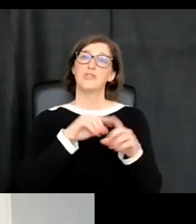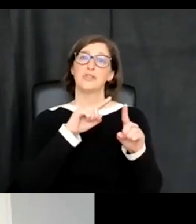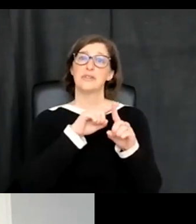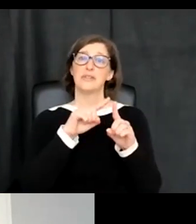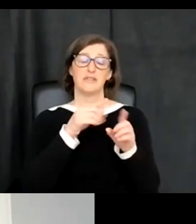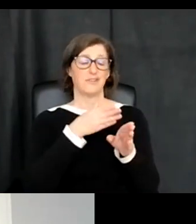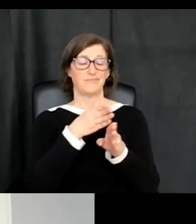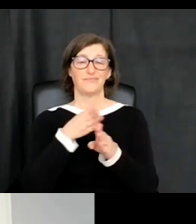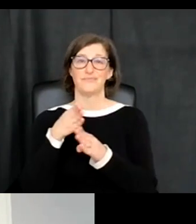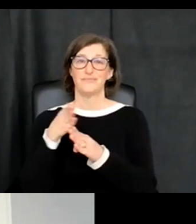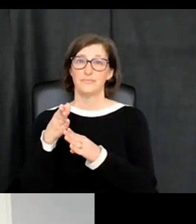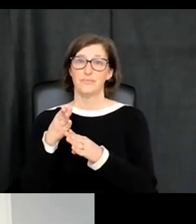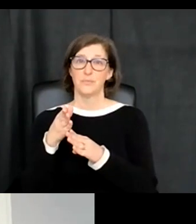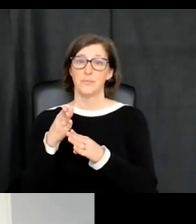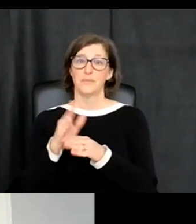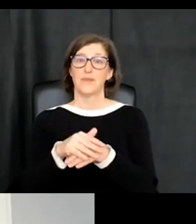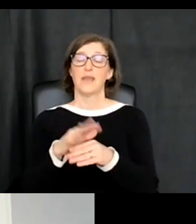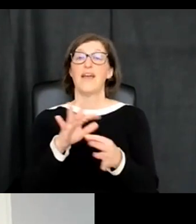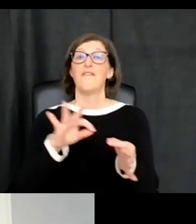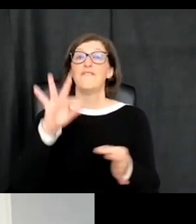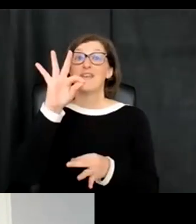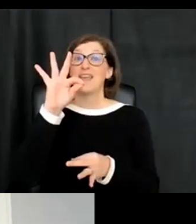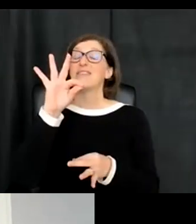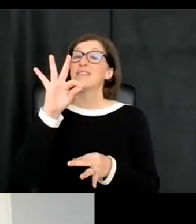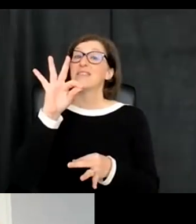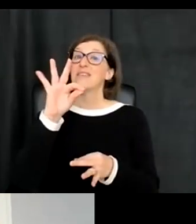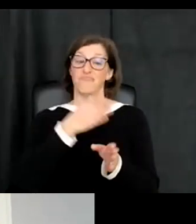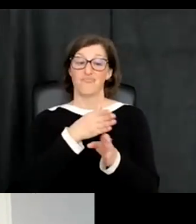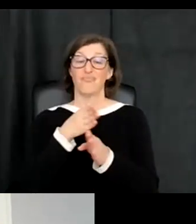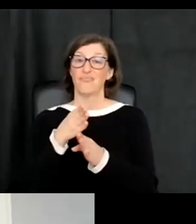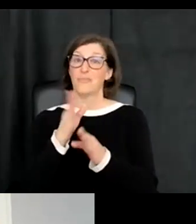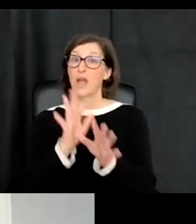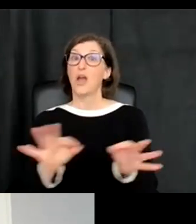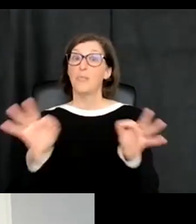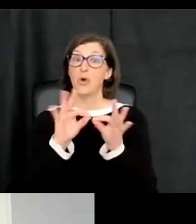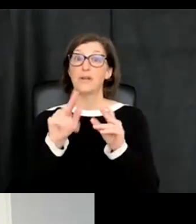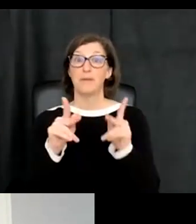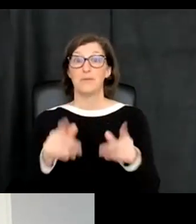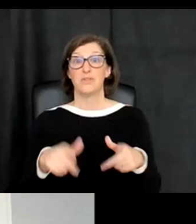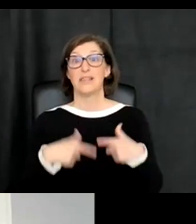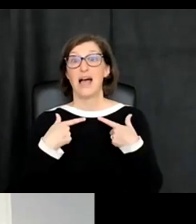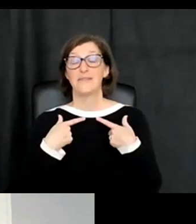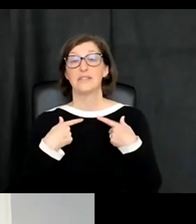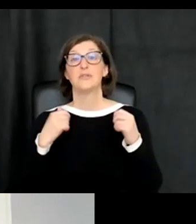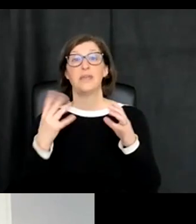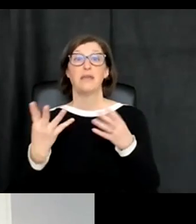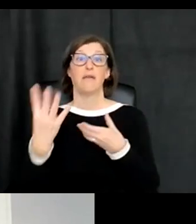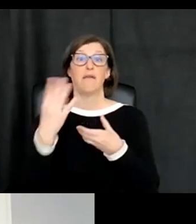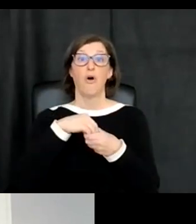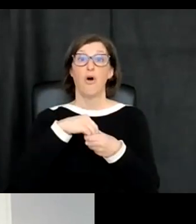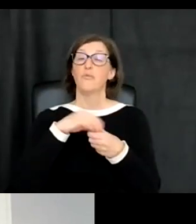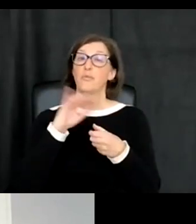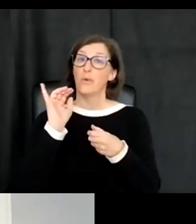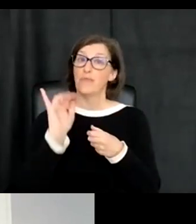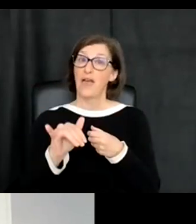mean, certainly where we are, the faith-based cadres are really important in people's lives. And so to be engaging with them